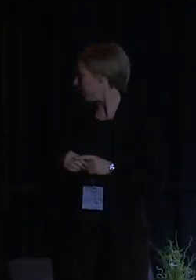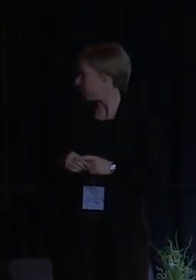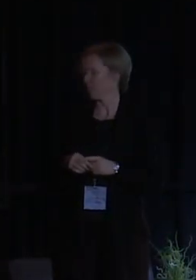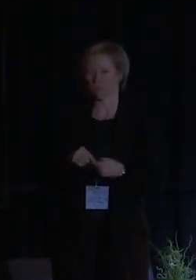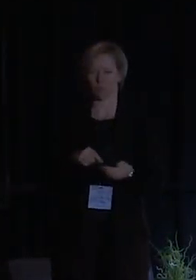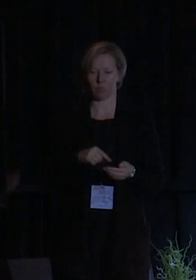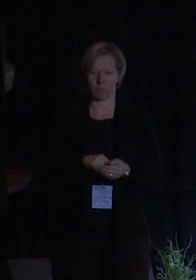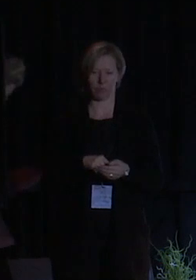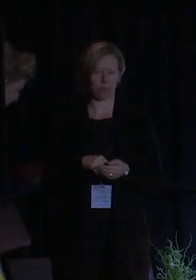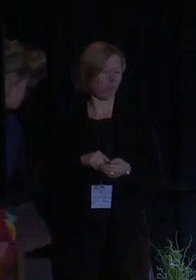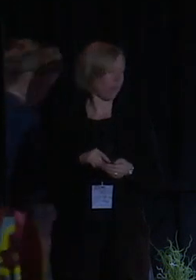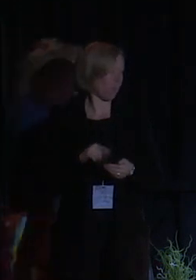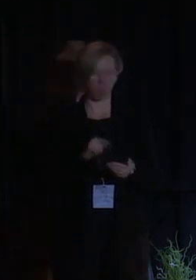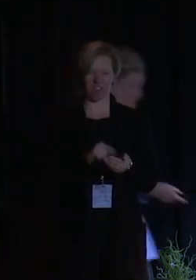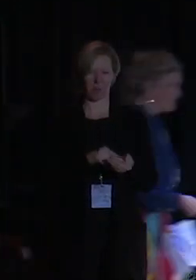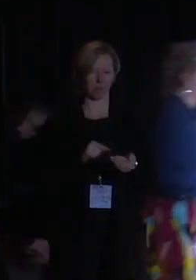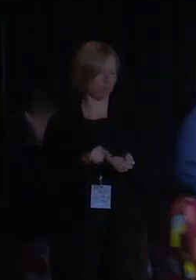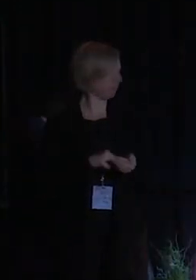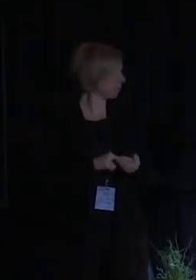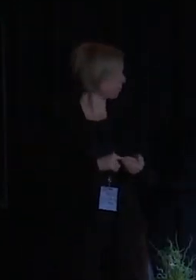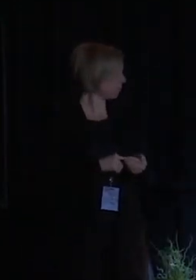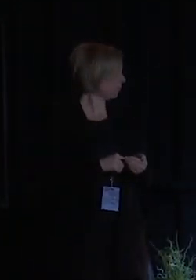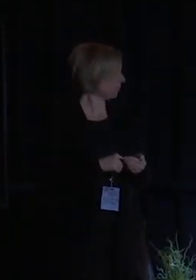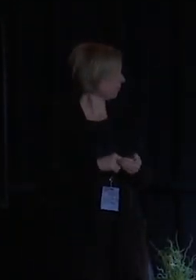It's that one. It's that one. The pointy arrow. Yeah.